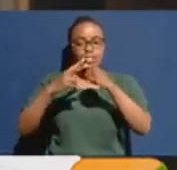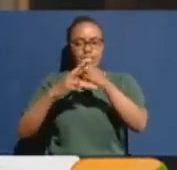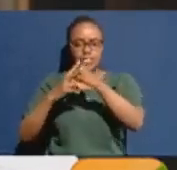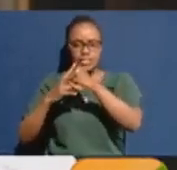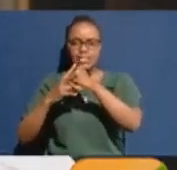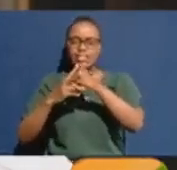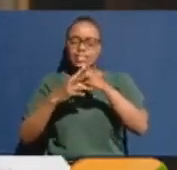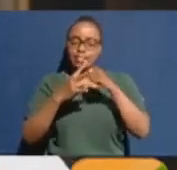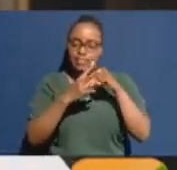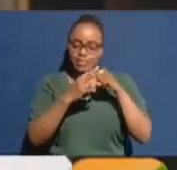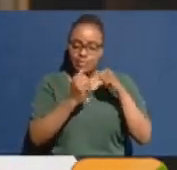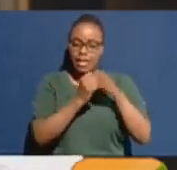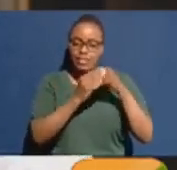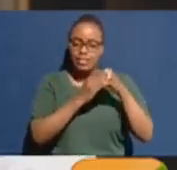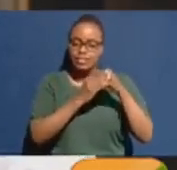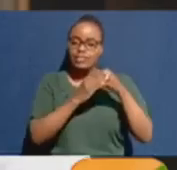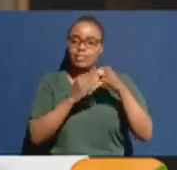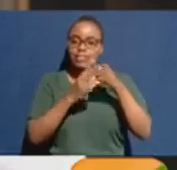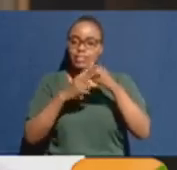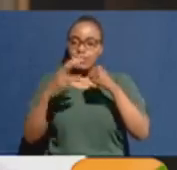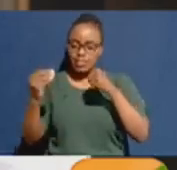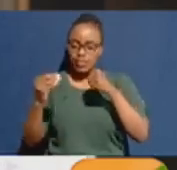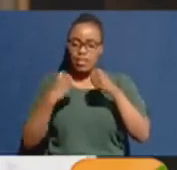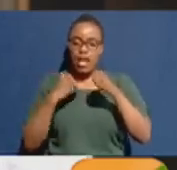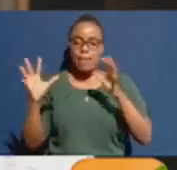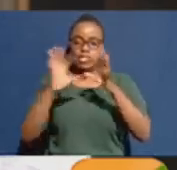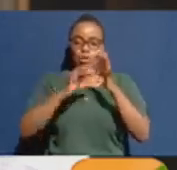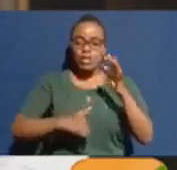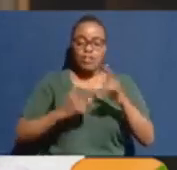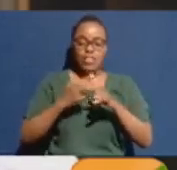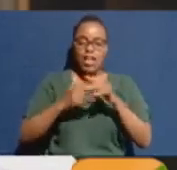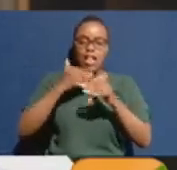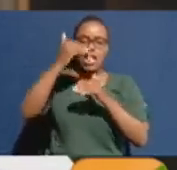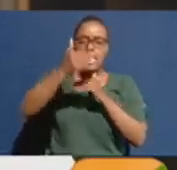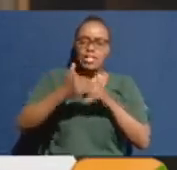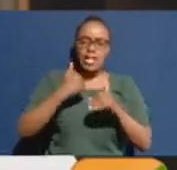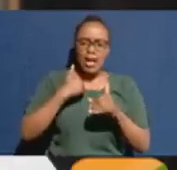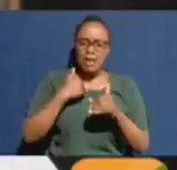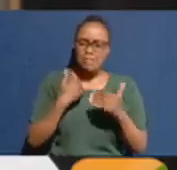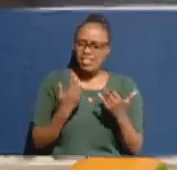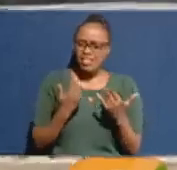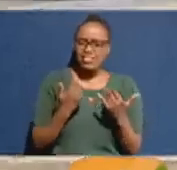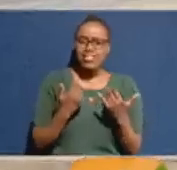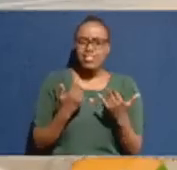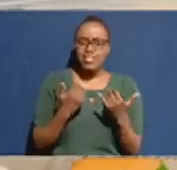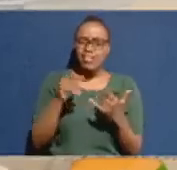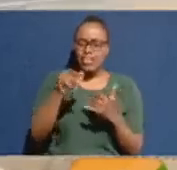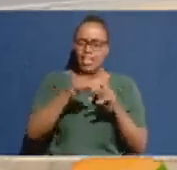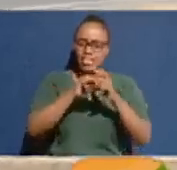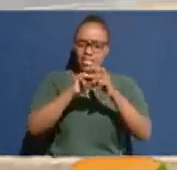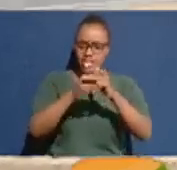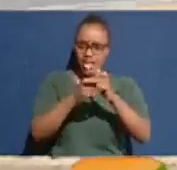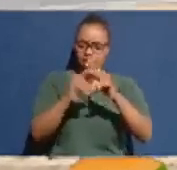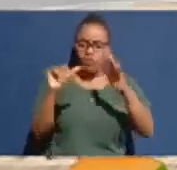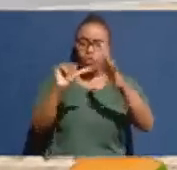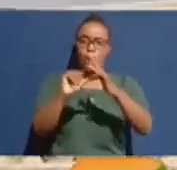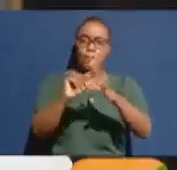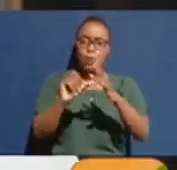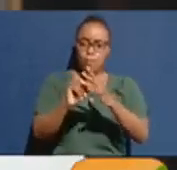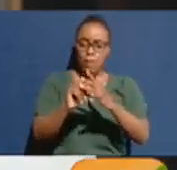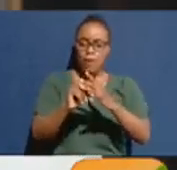1970 ndio niliingia Malindi. Kesho yake kawa 1971. Aswa chanzo cha matatizo